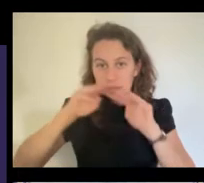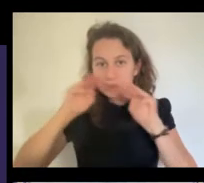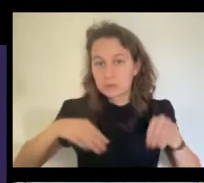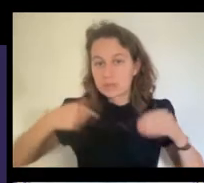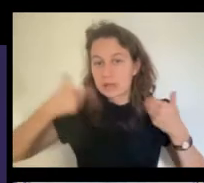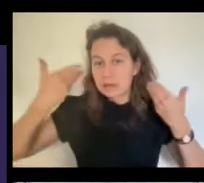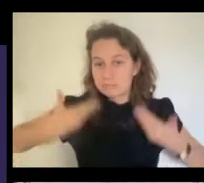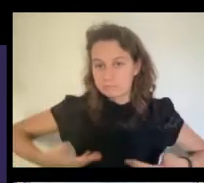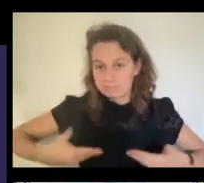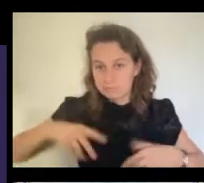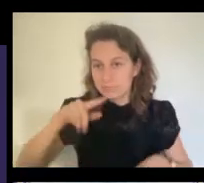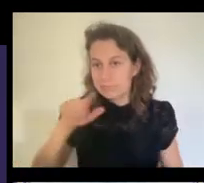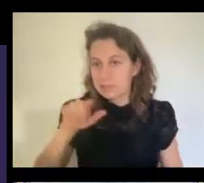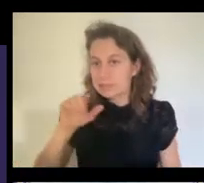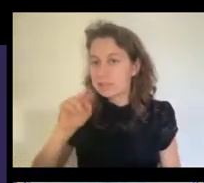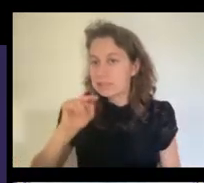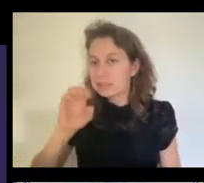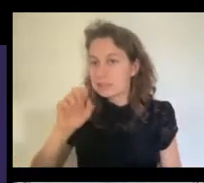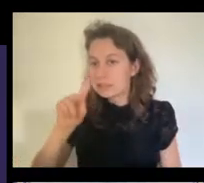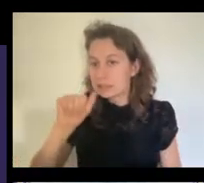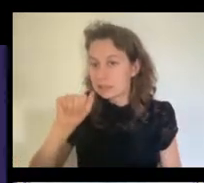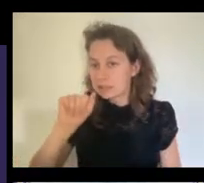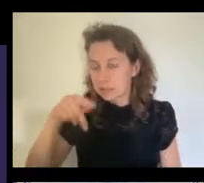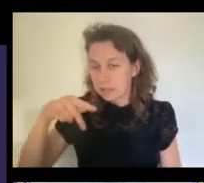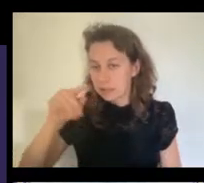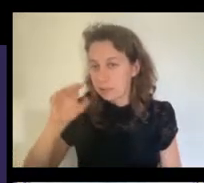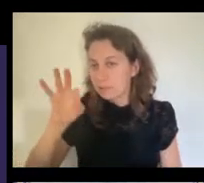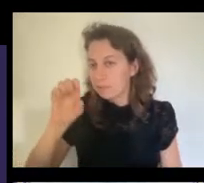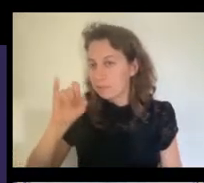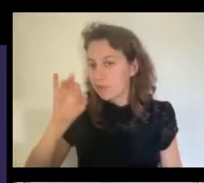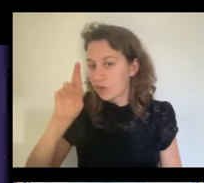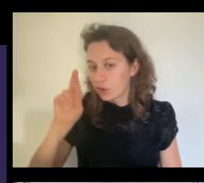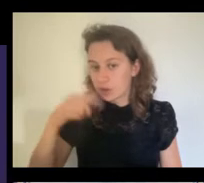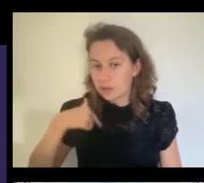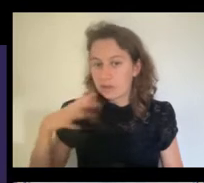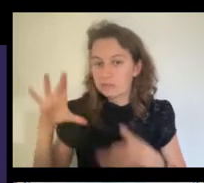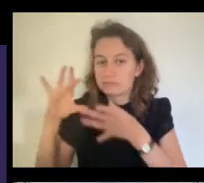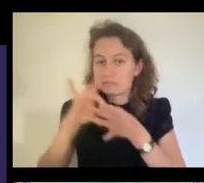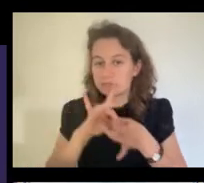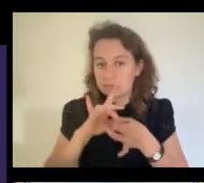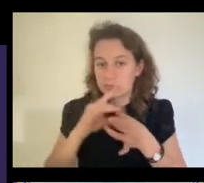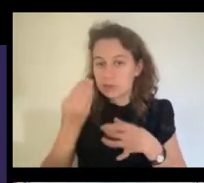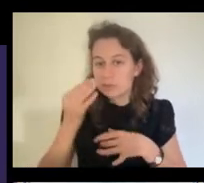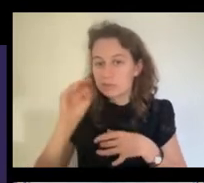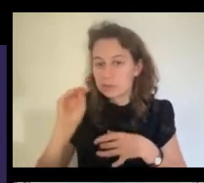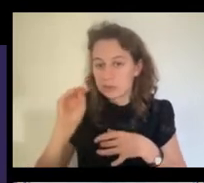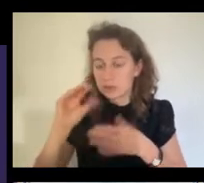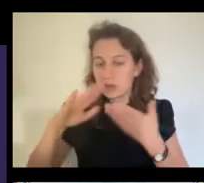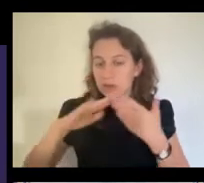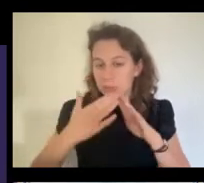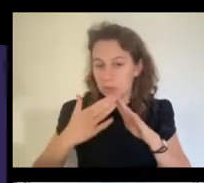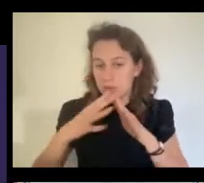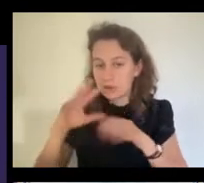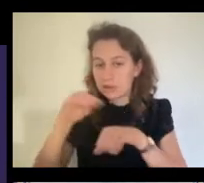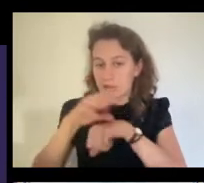Grafting the Grape online program series, which is sponsored in partnership with the Missouri Humanities Council and with support from